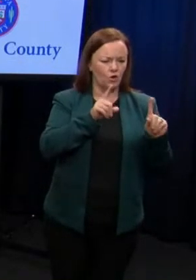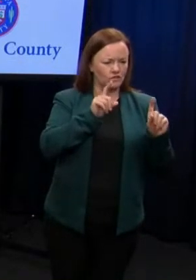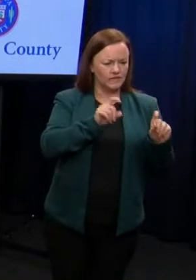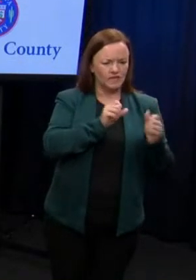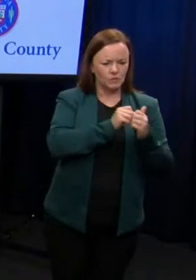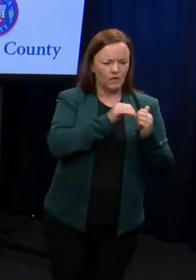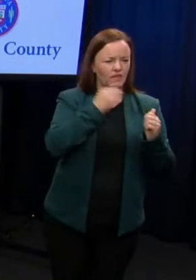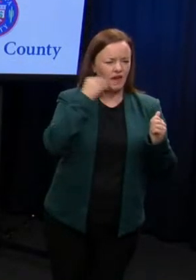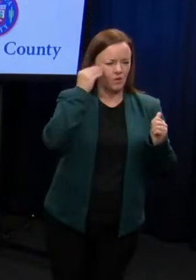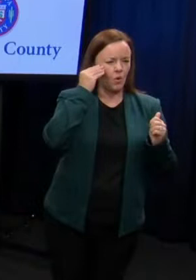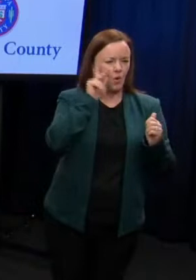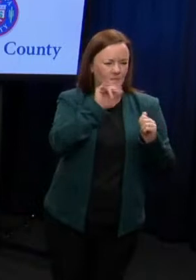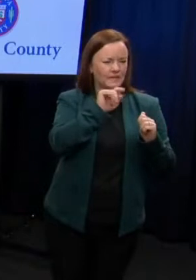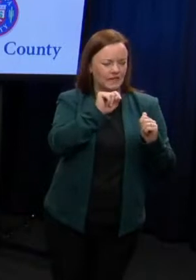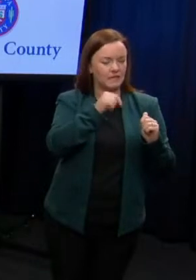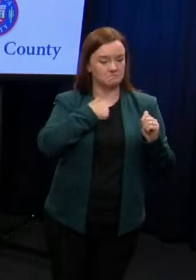recently.